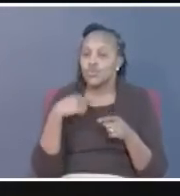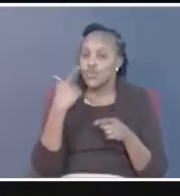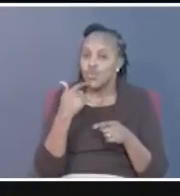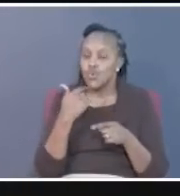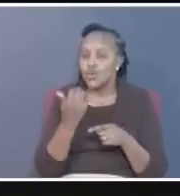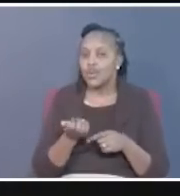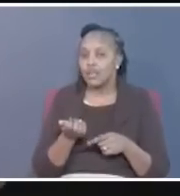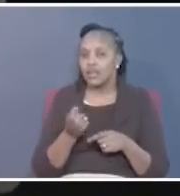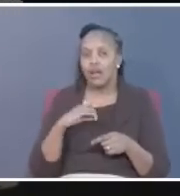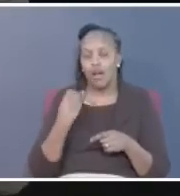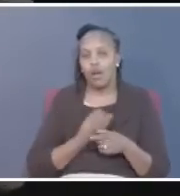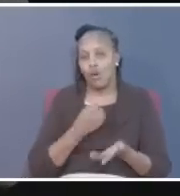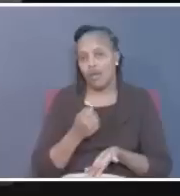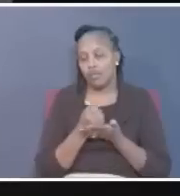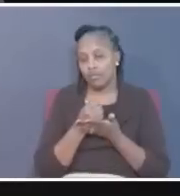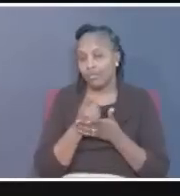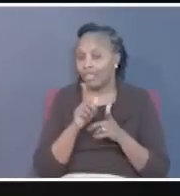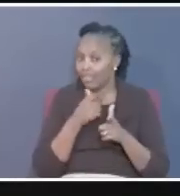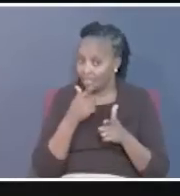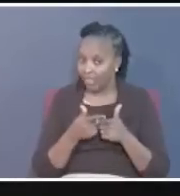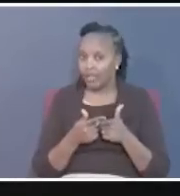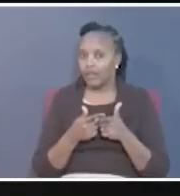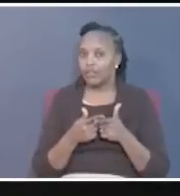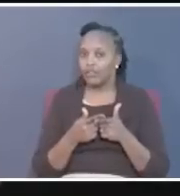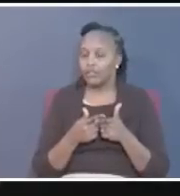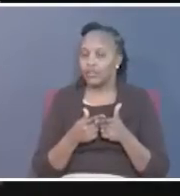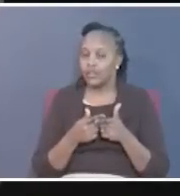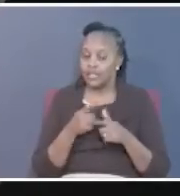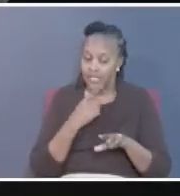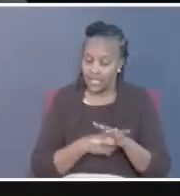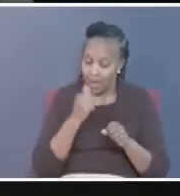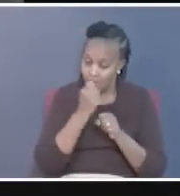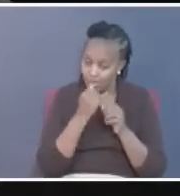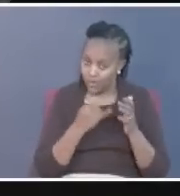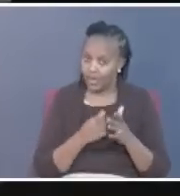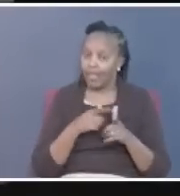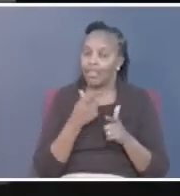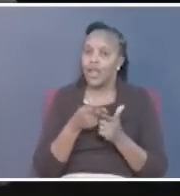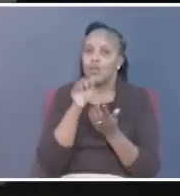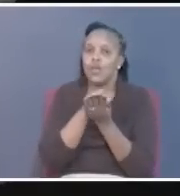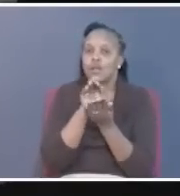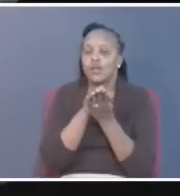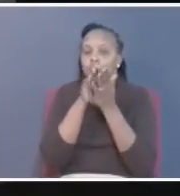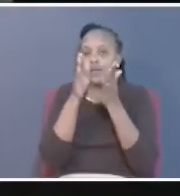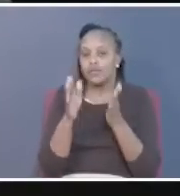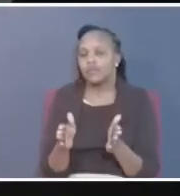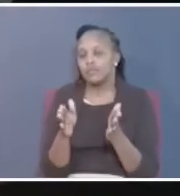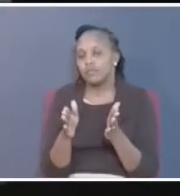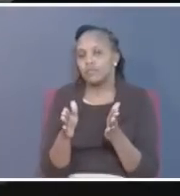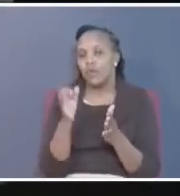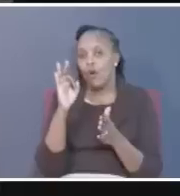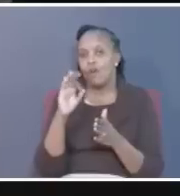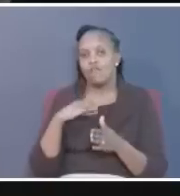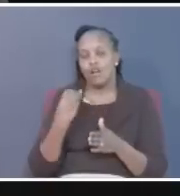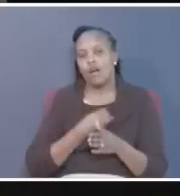so doing, we'll be keeping or keepers of our brother. And together, we will live and honor